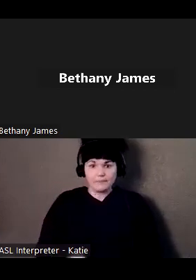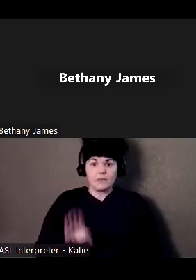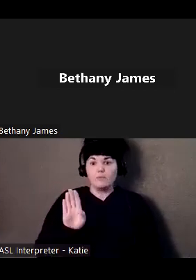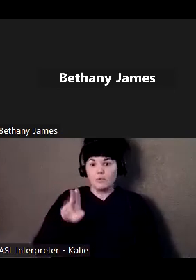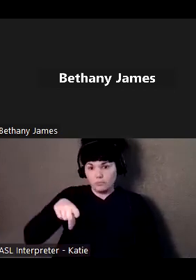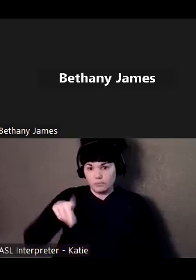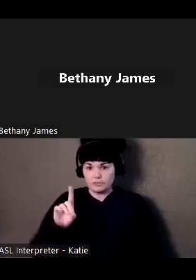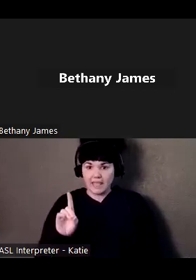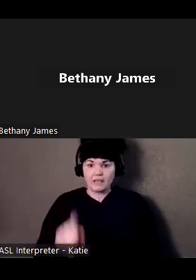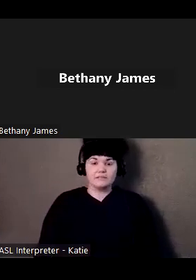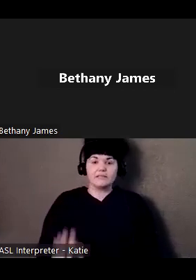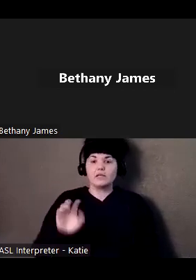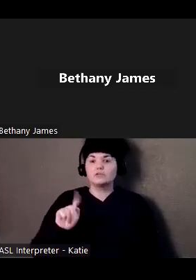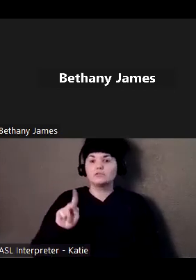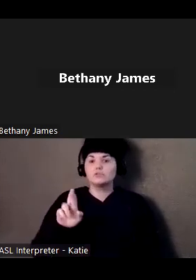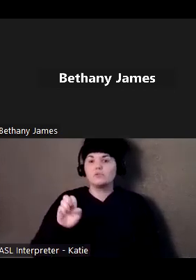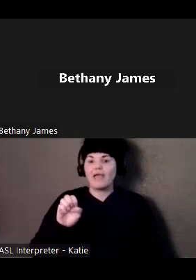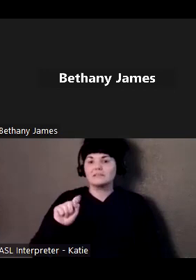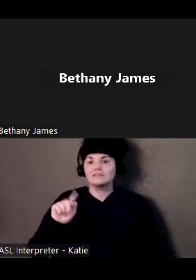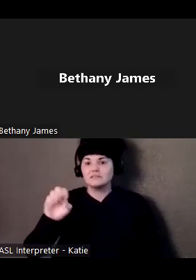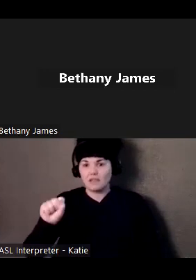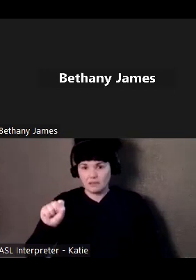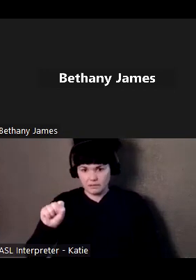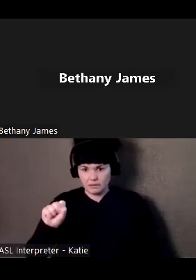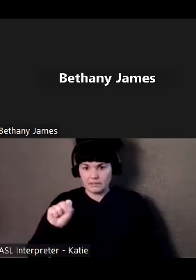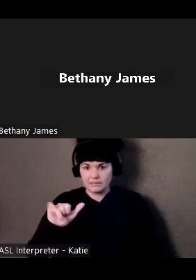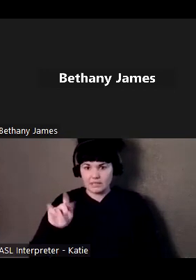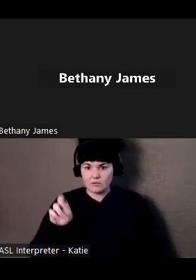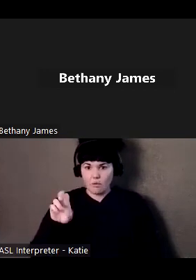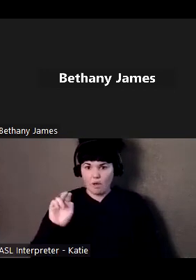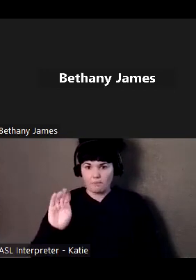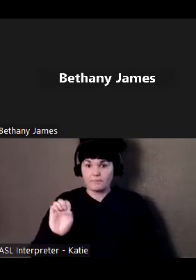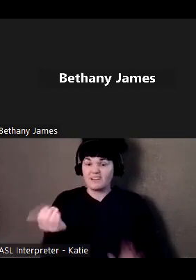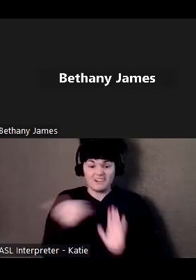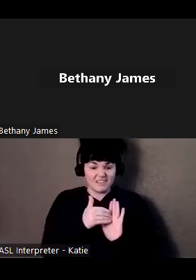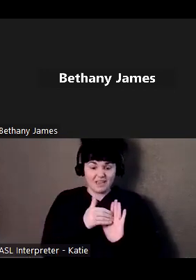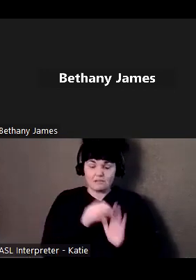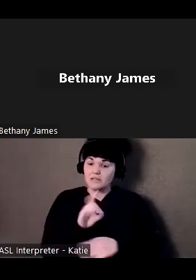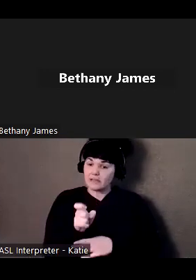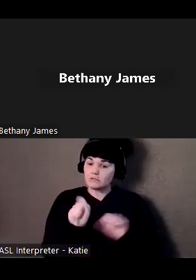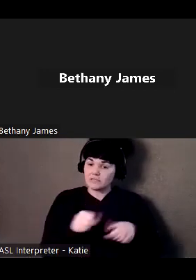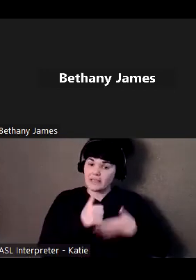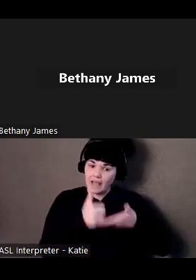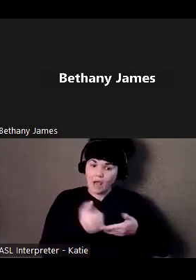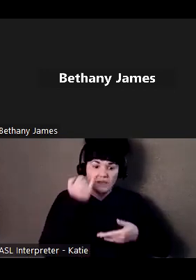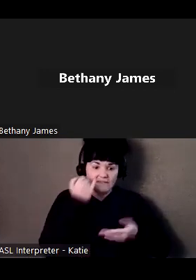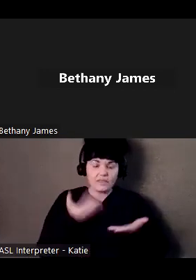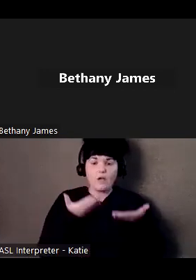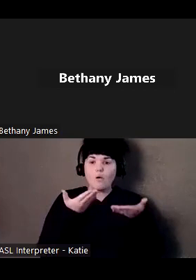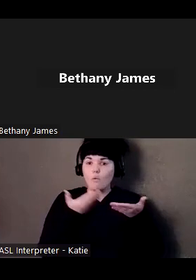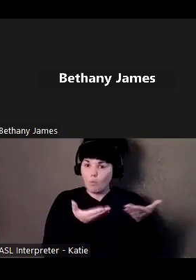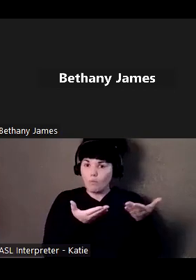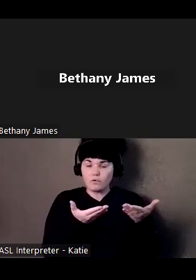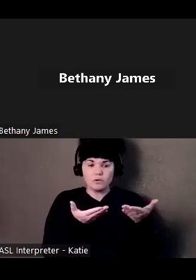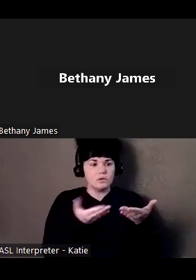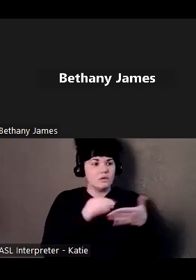syndrome. Again, diagnoses can be helpful when they provide a context for our distress